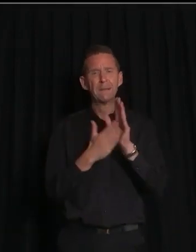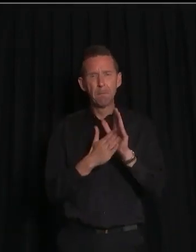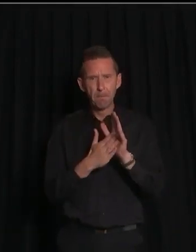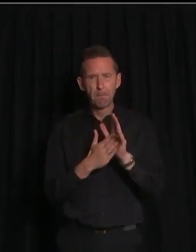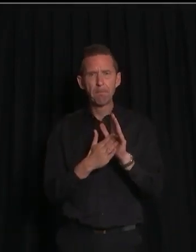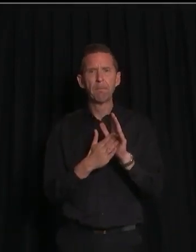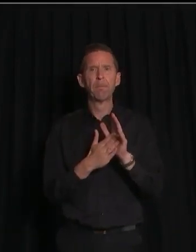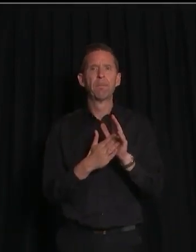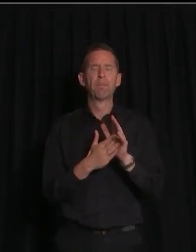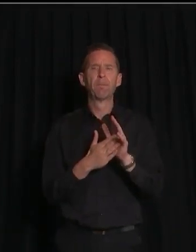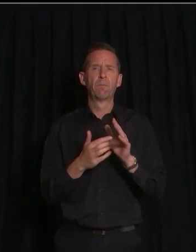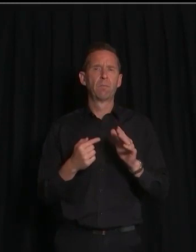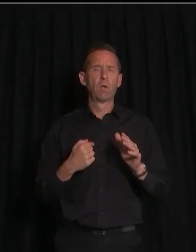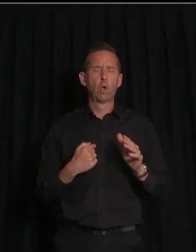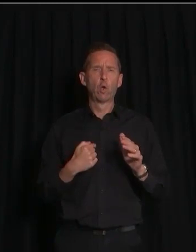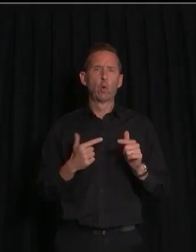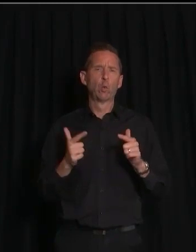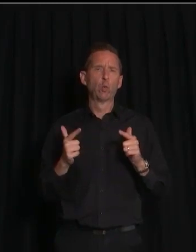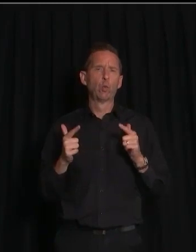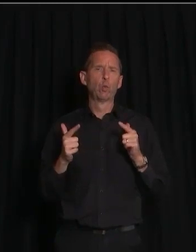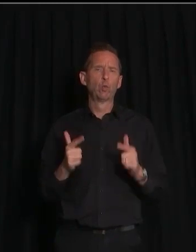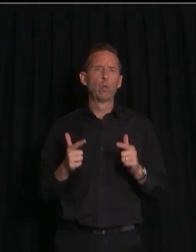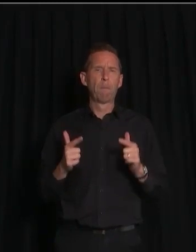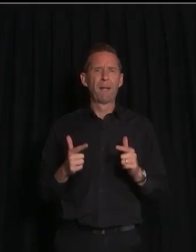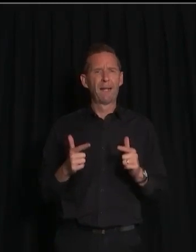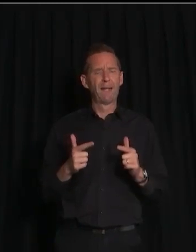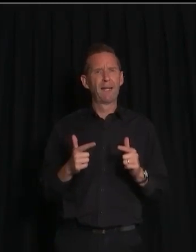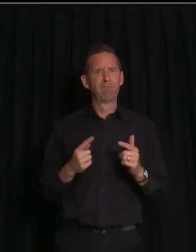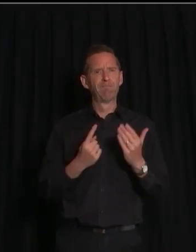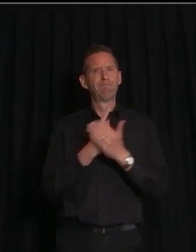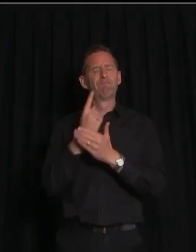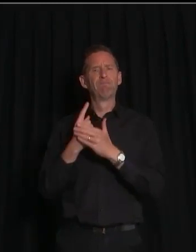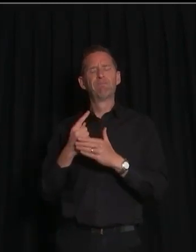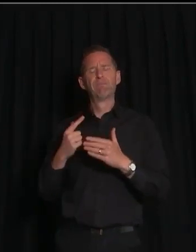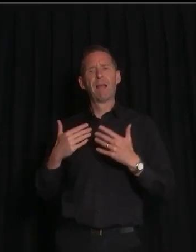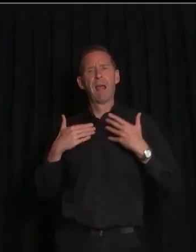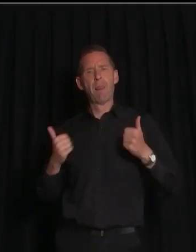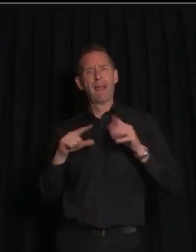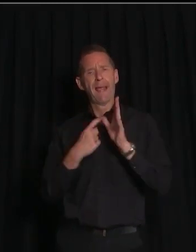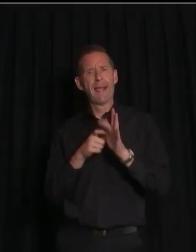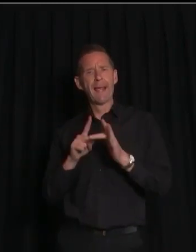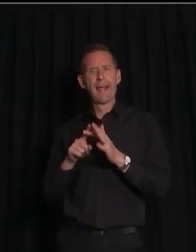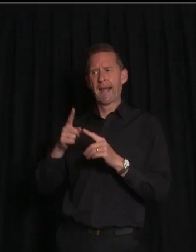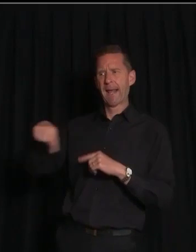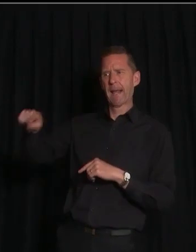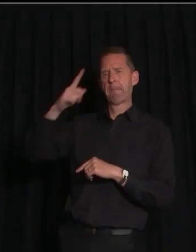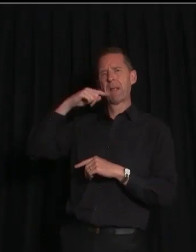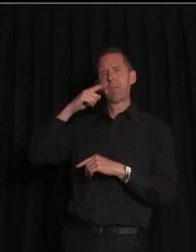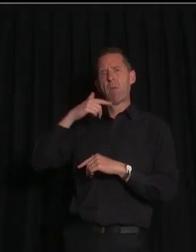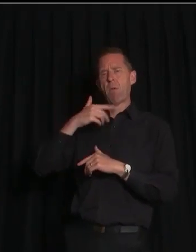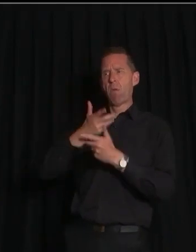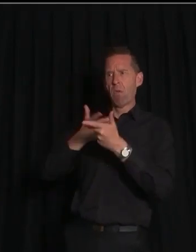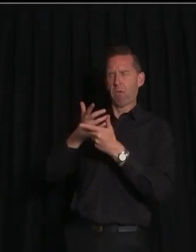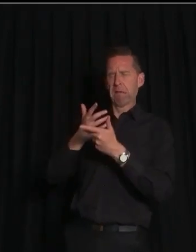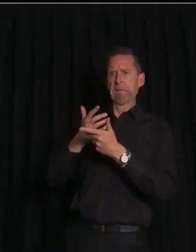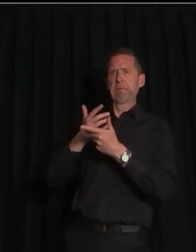Had far too many close calls with healthcare providers and stuff like that. Purely